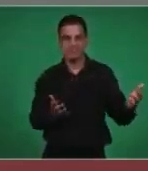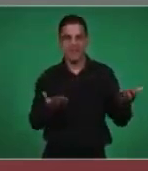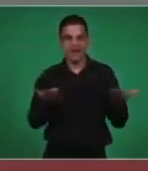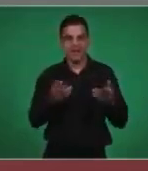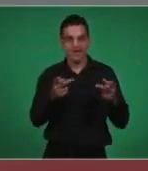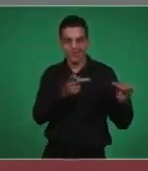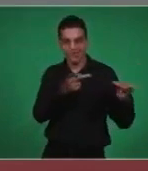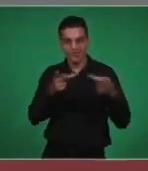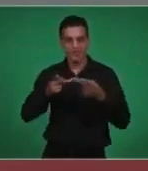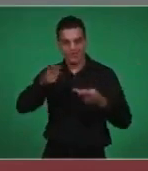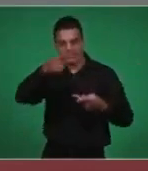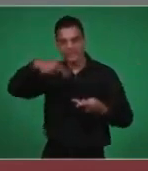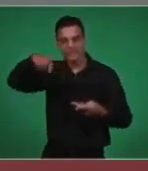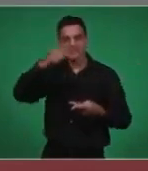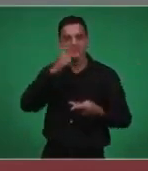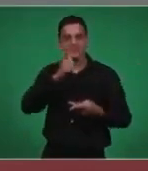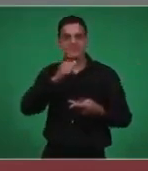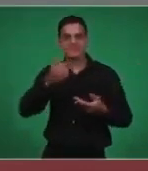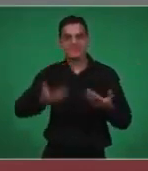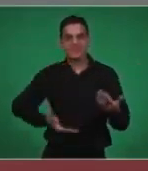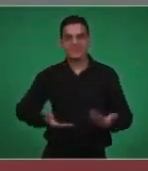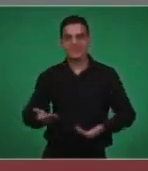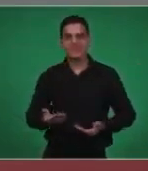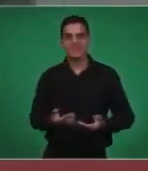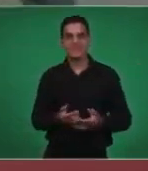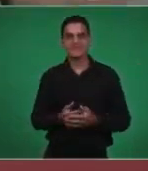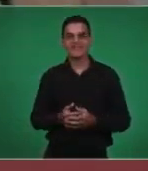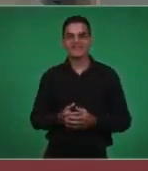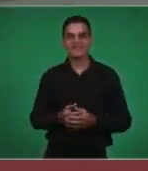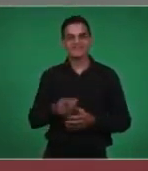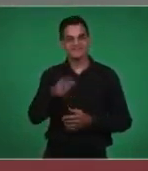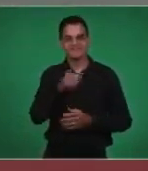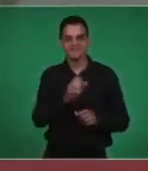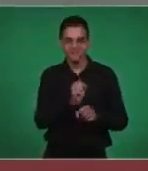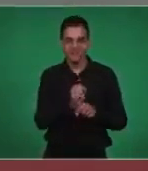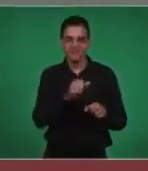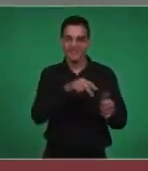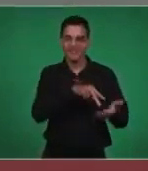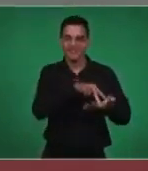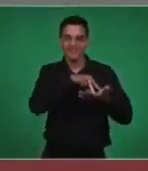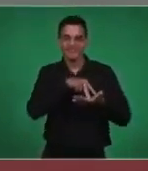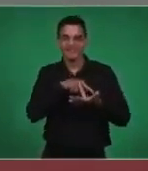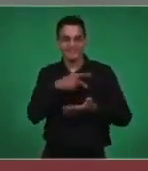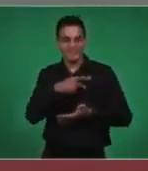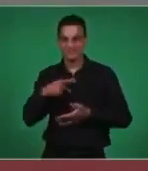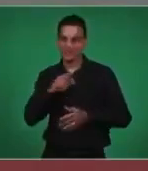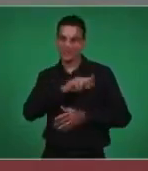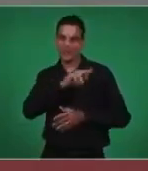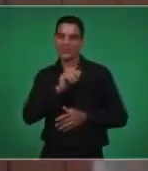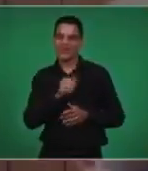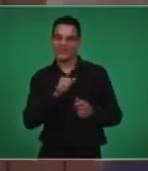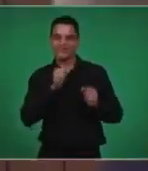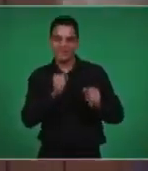this class, the seminar to a close. You don't need a blessing because you're not a pastor.